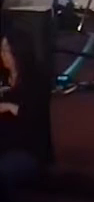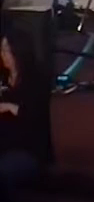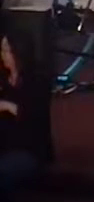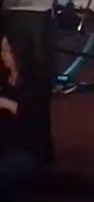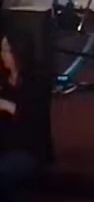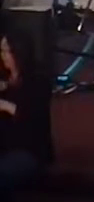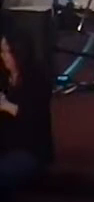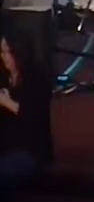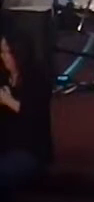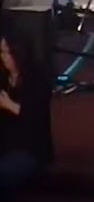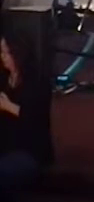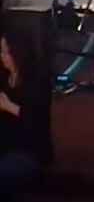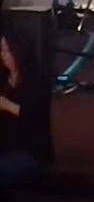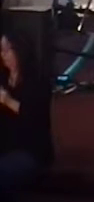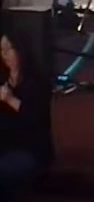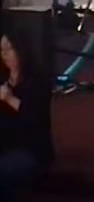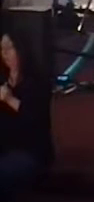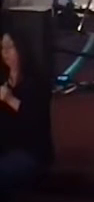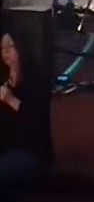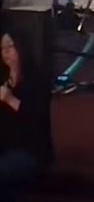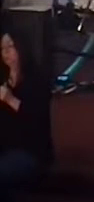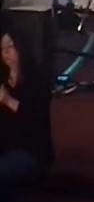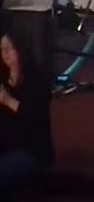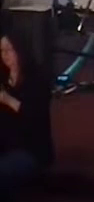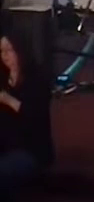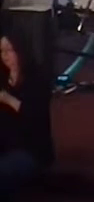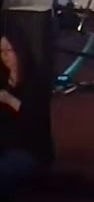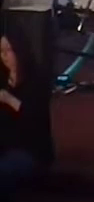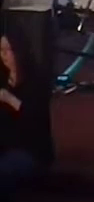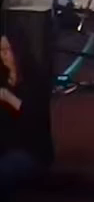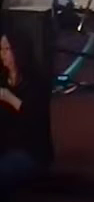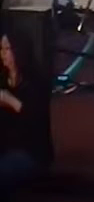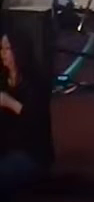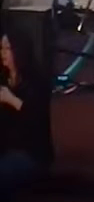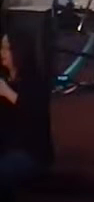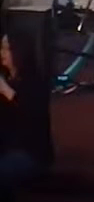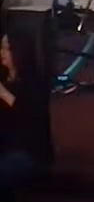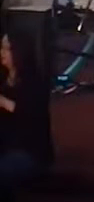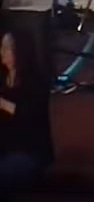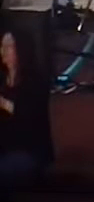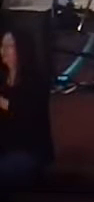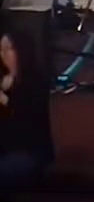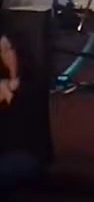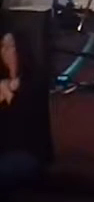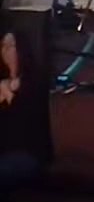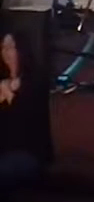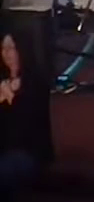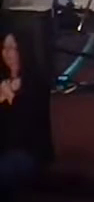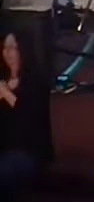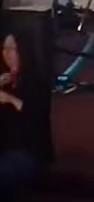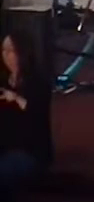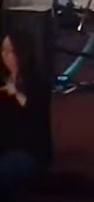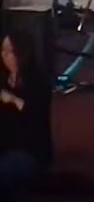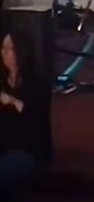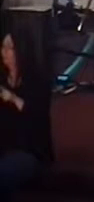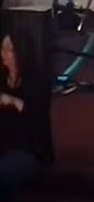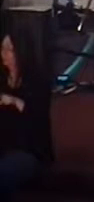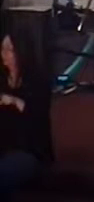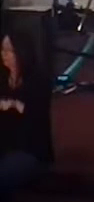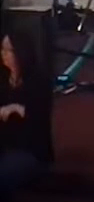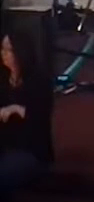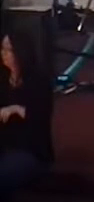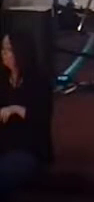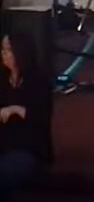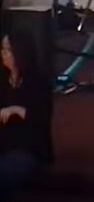these last two points very quickly. Number three, leaders are loving. Leaders are loving. Paul